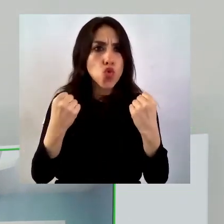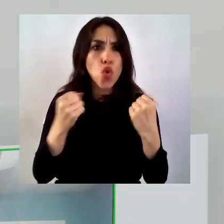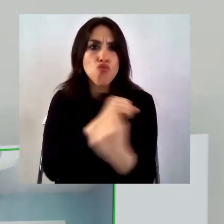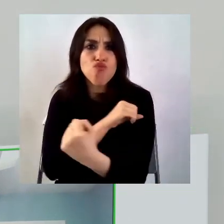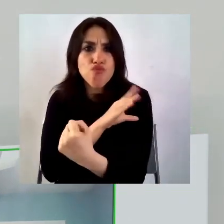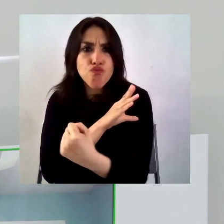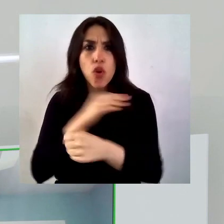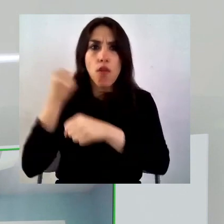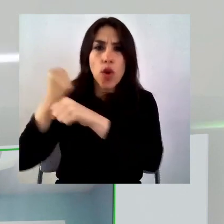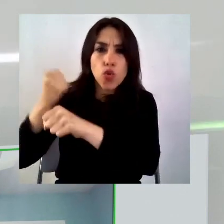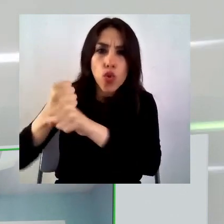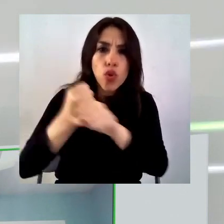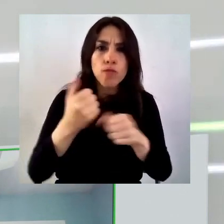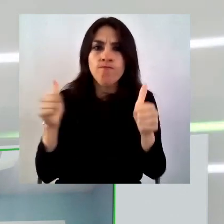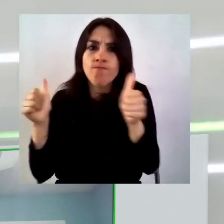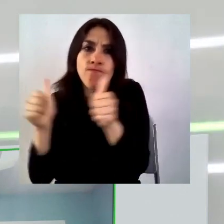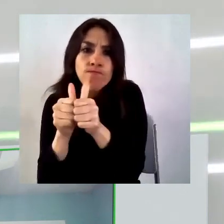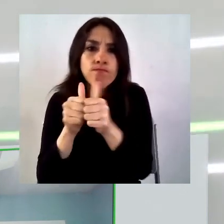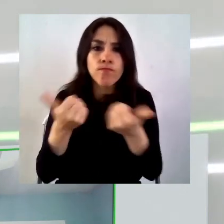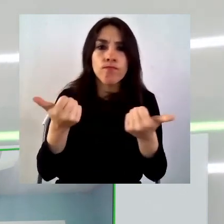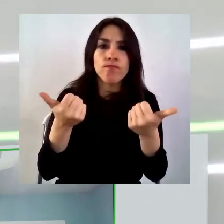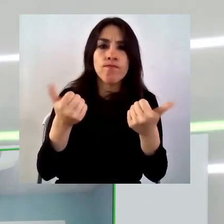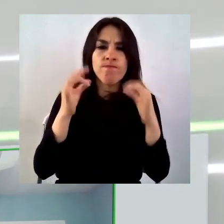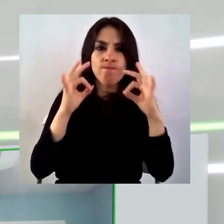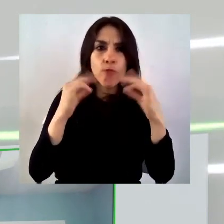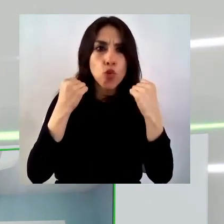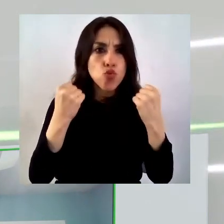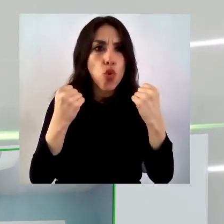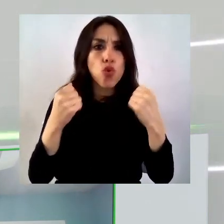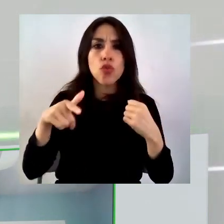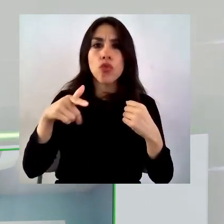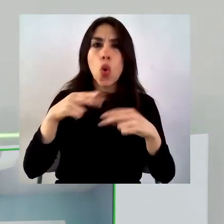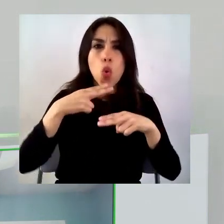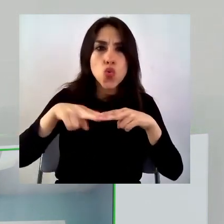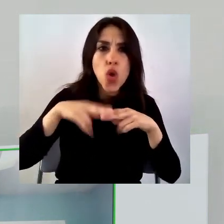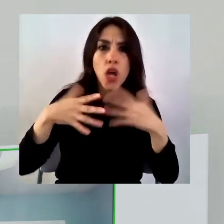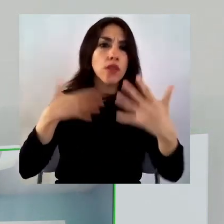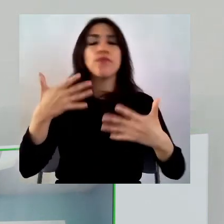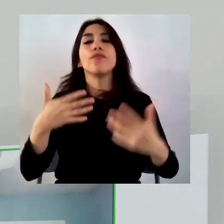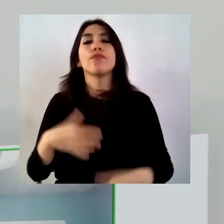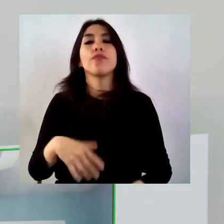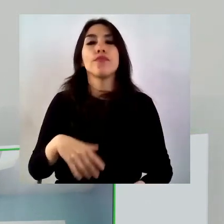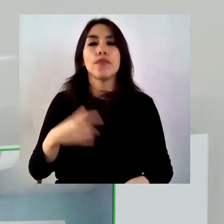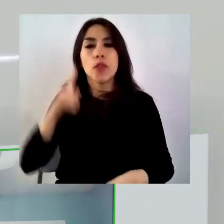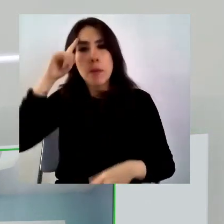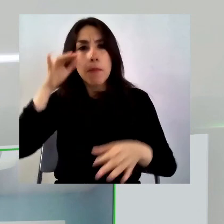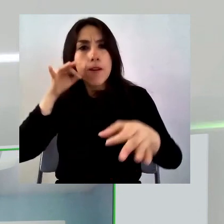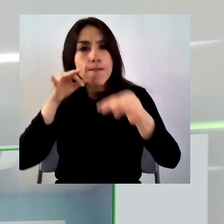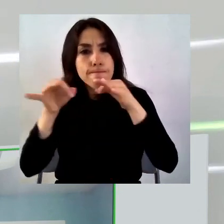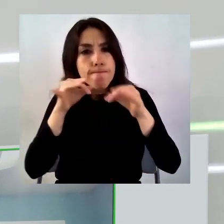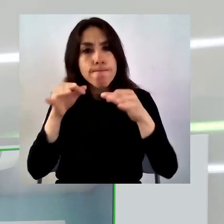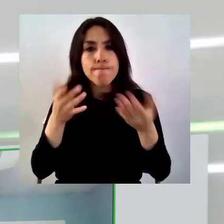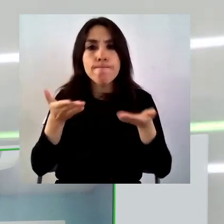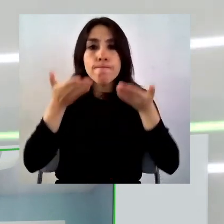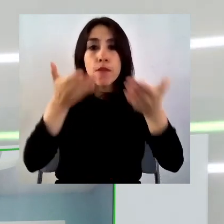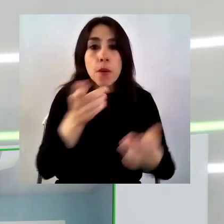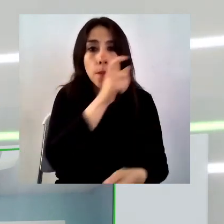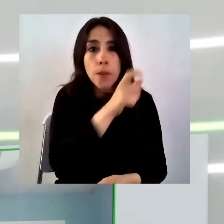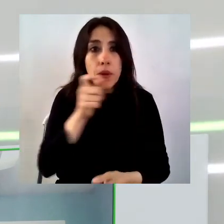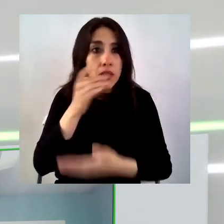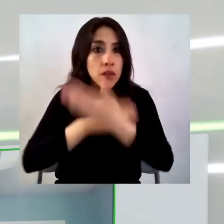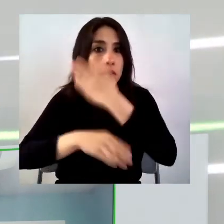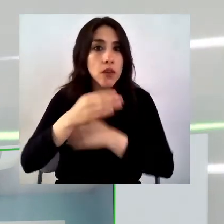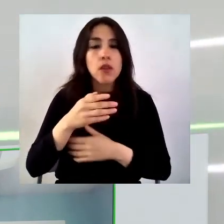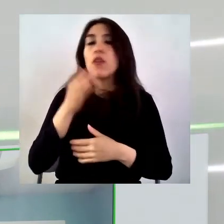clients, users, and so forth? What recommendations would you give to organizations of people with disabilities to continue